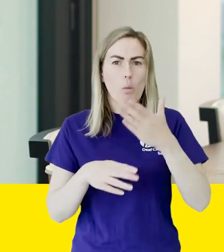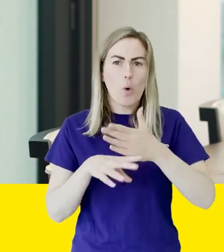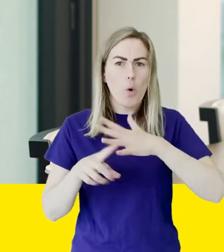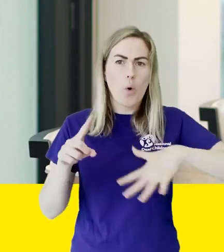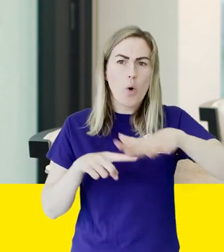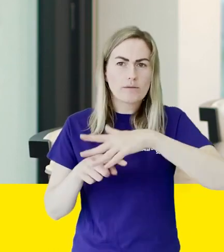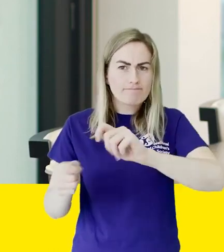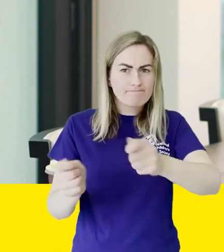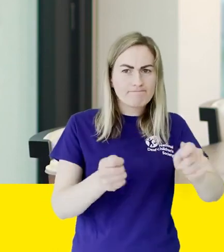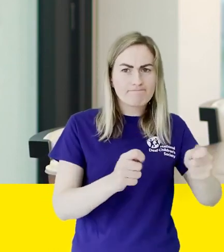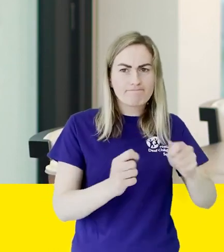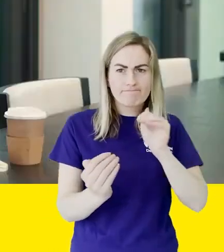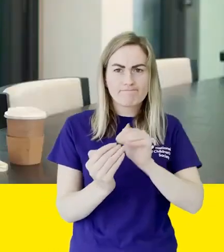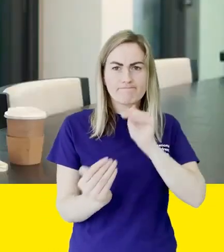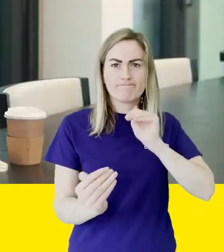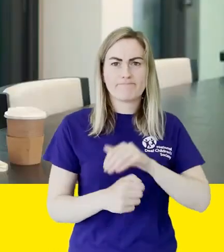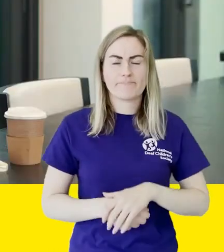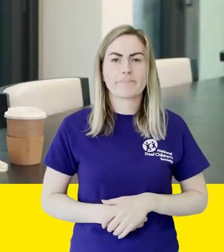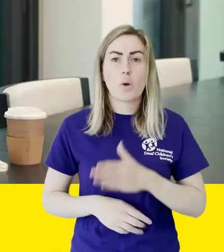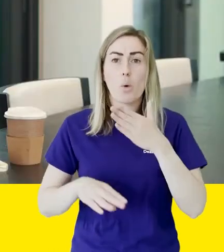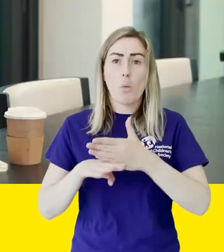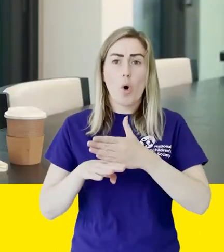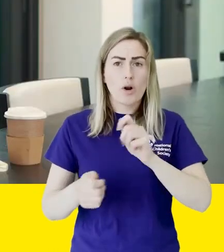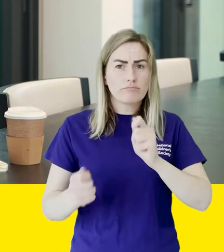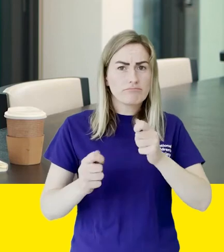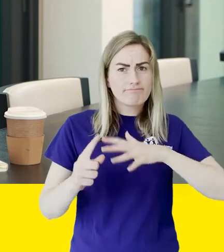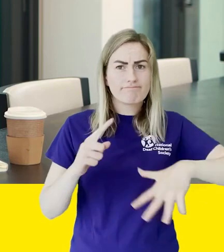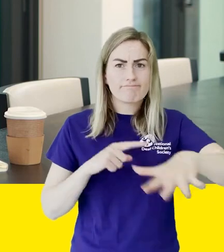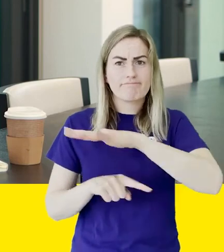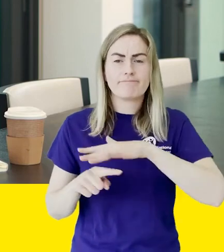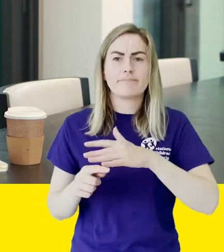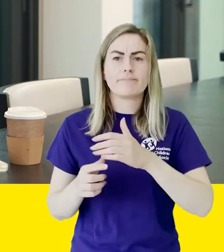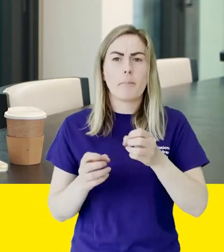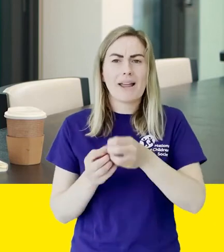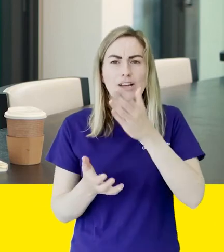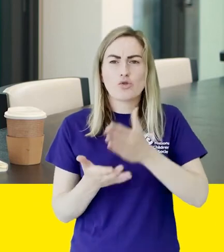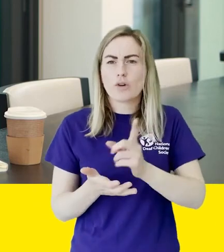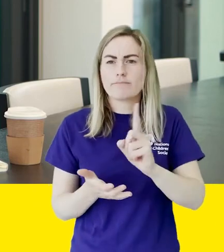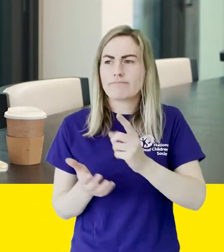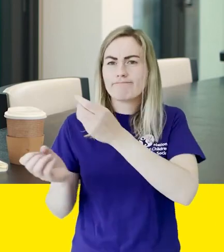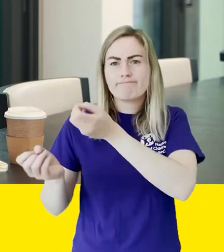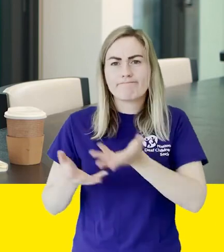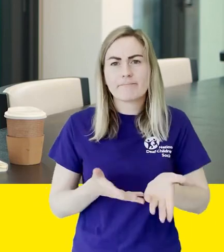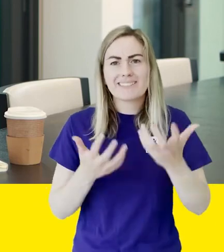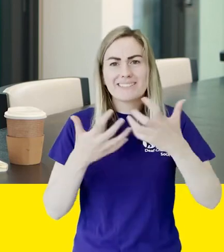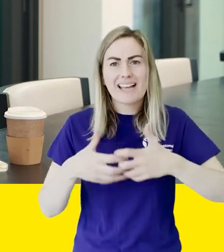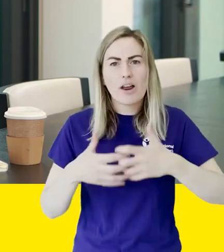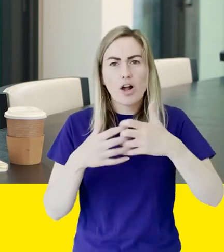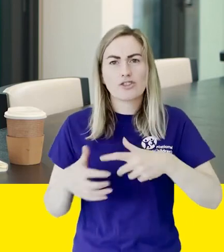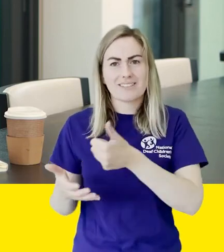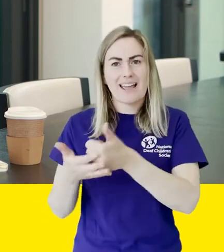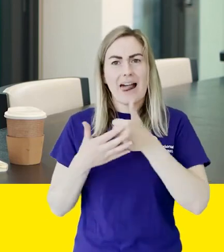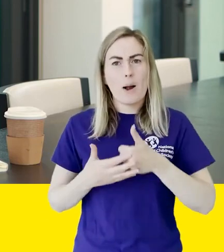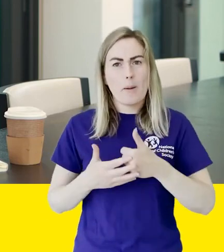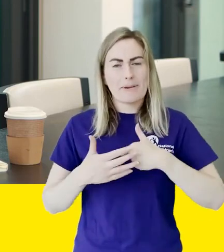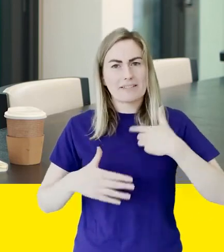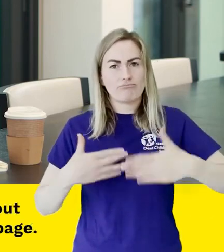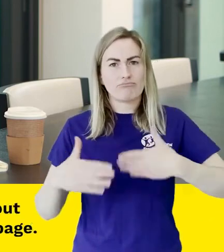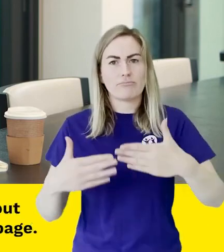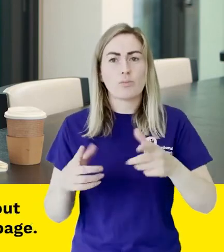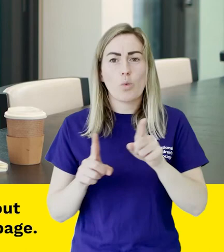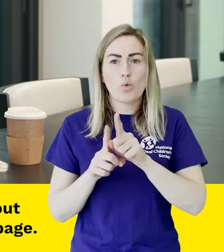some workplace adjustments. The workplace adjustments were kind of making sure I had the